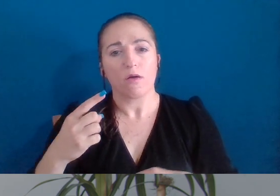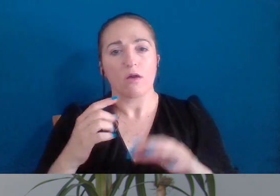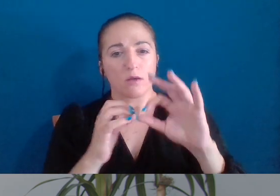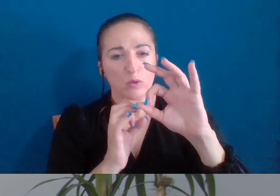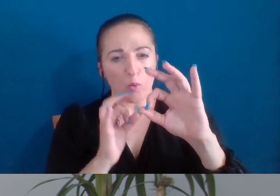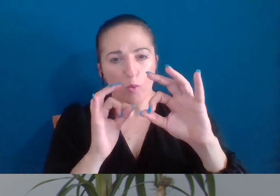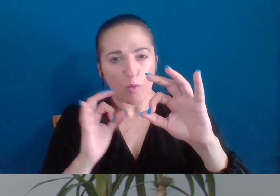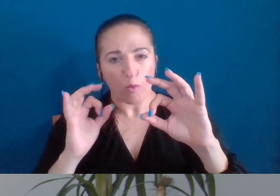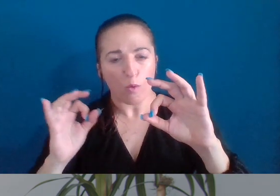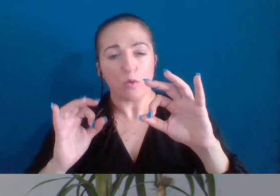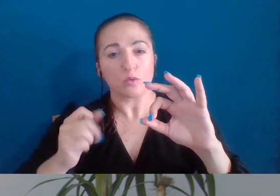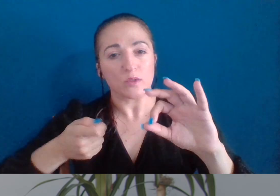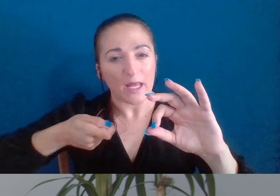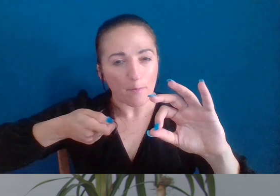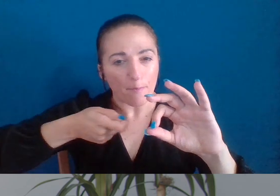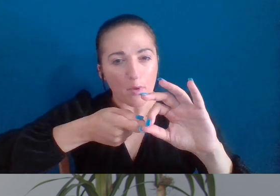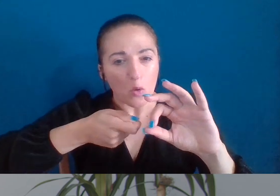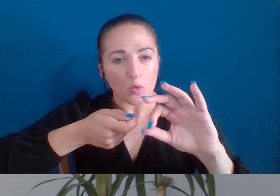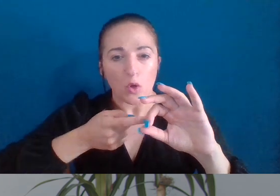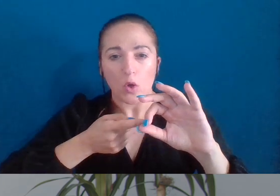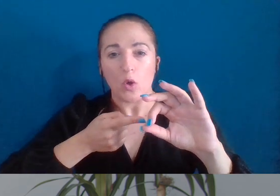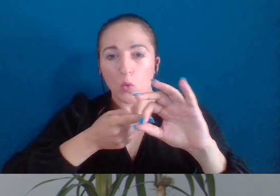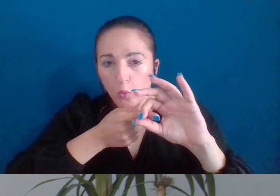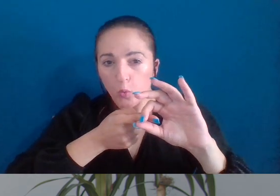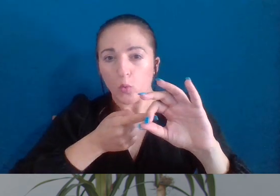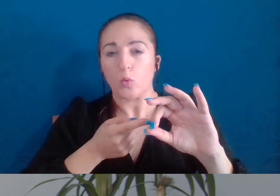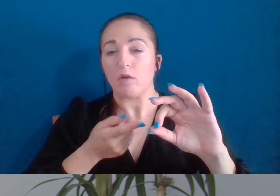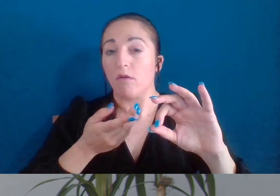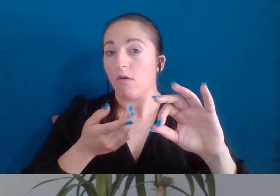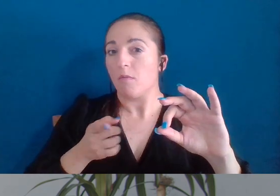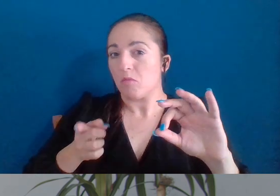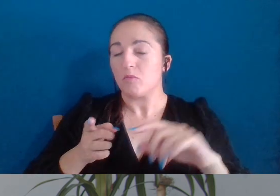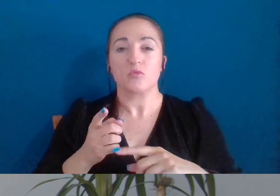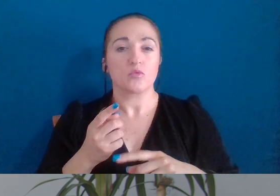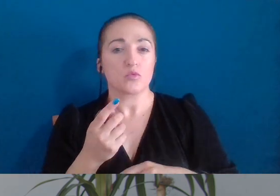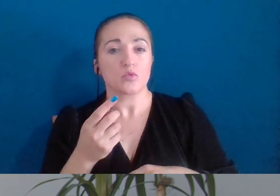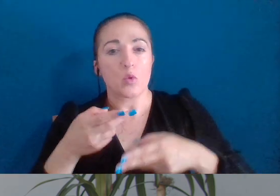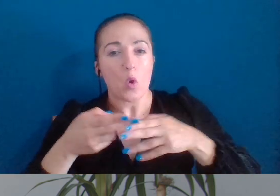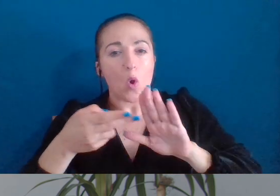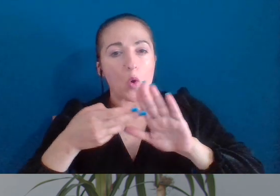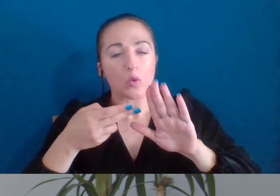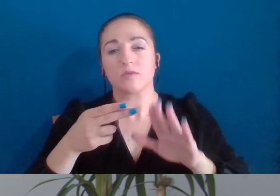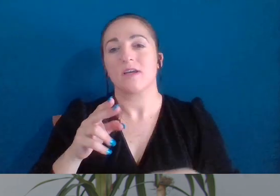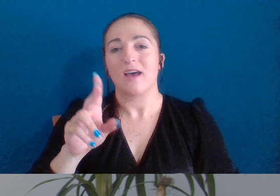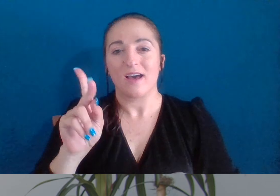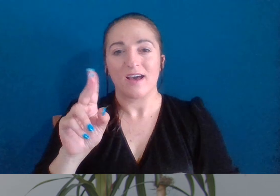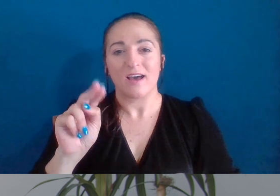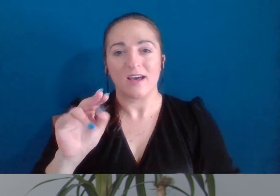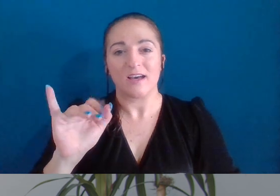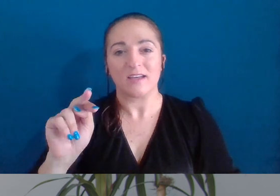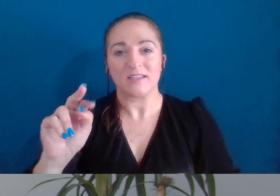mesh. So it's like a poking tool, but this is actually a needle tool, or a knitting needle